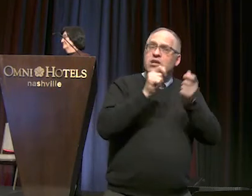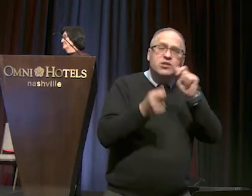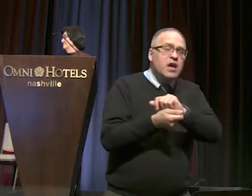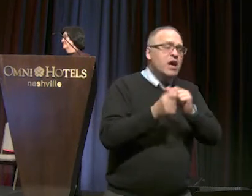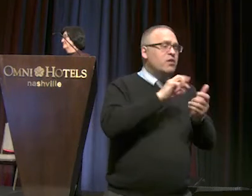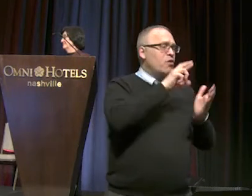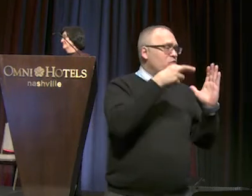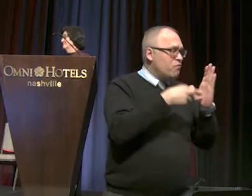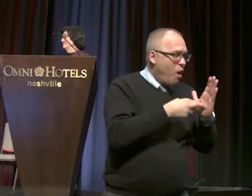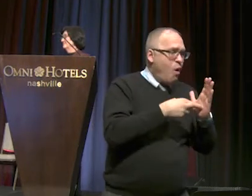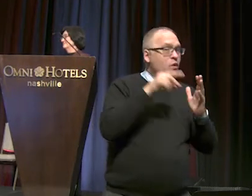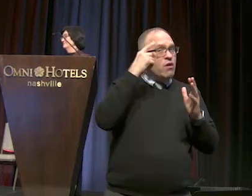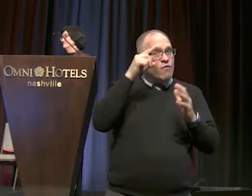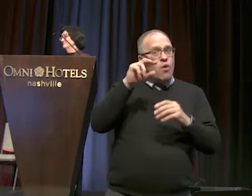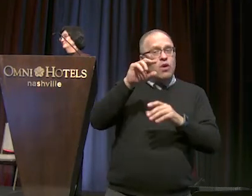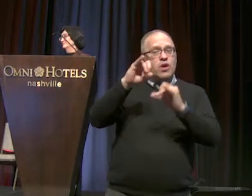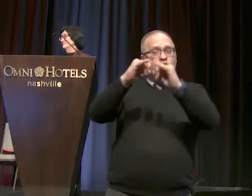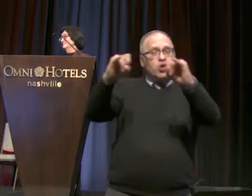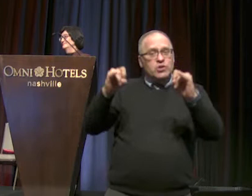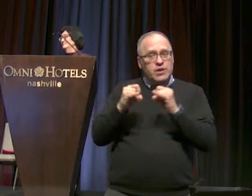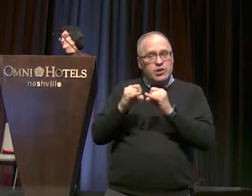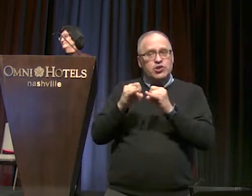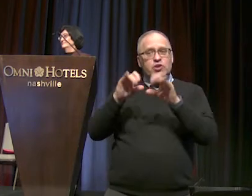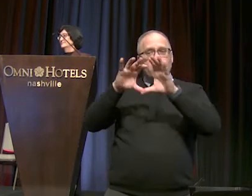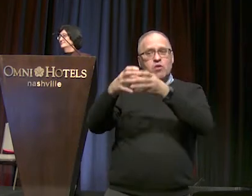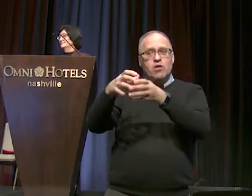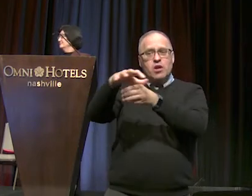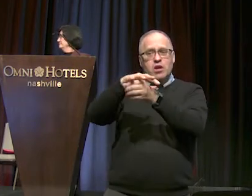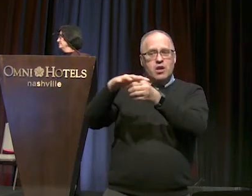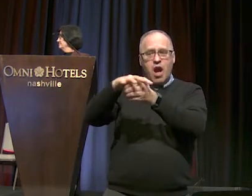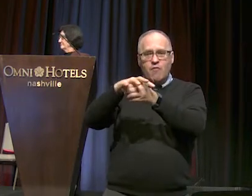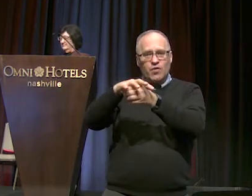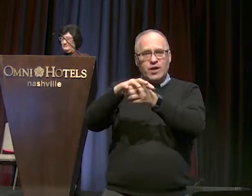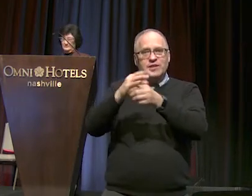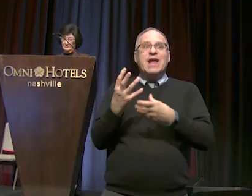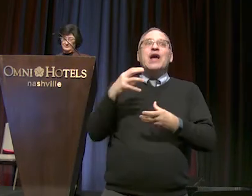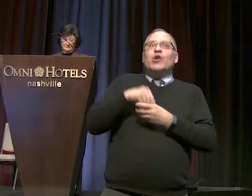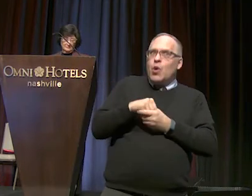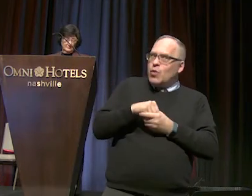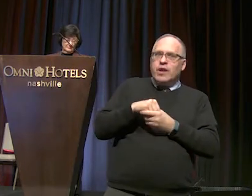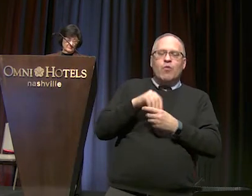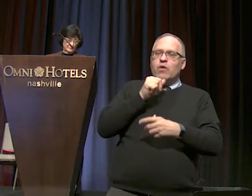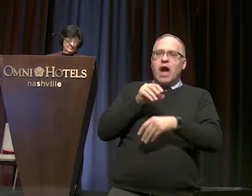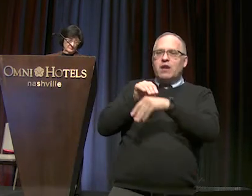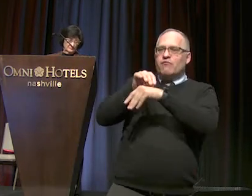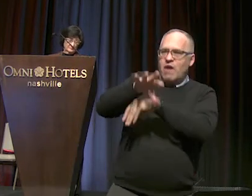function of jurisdictional conferences, including the election of bishops.